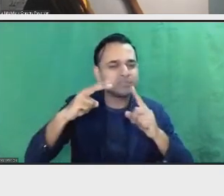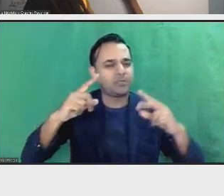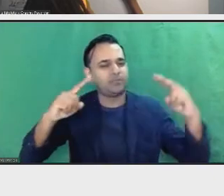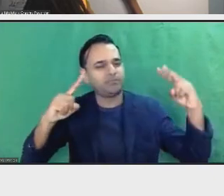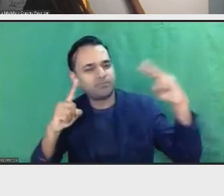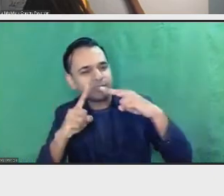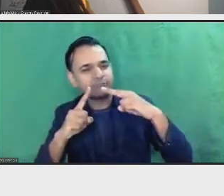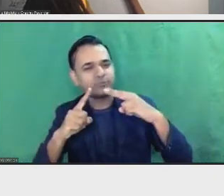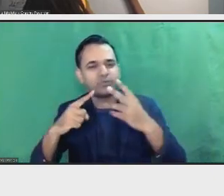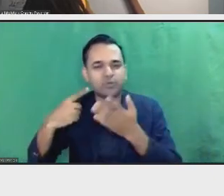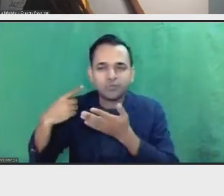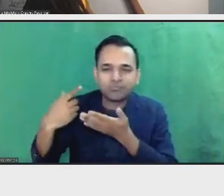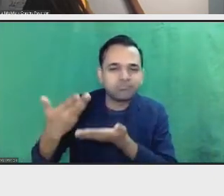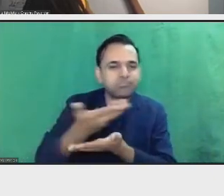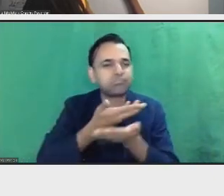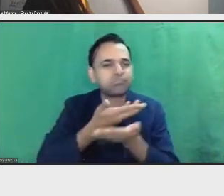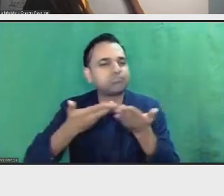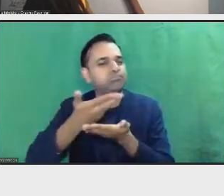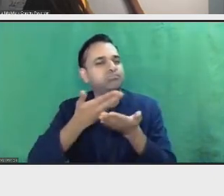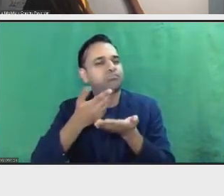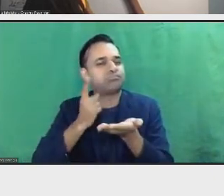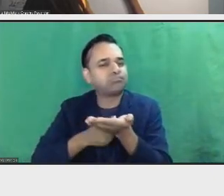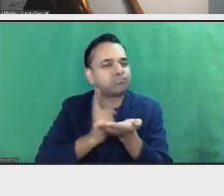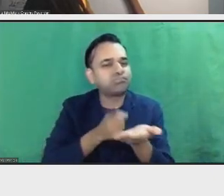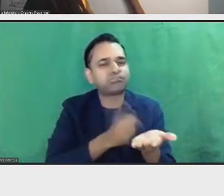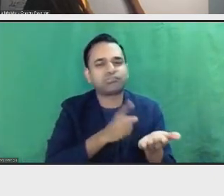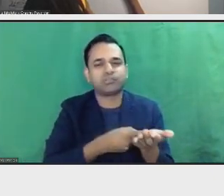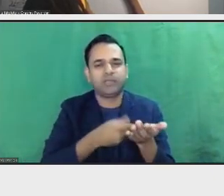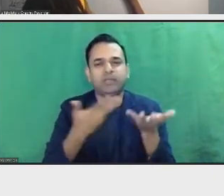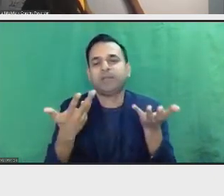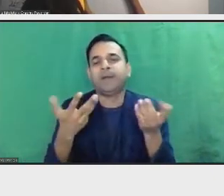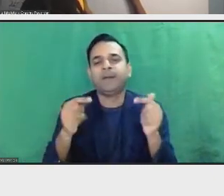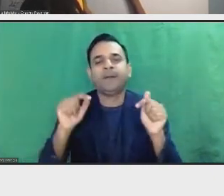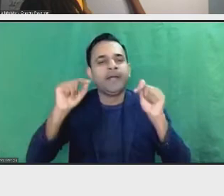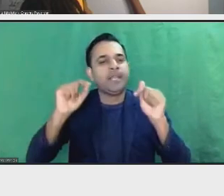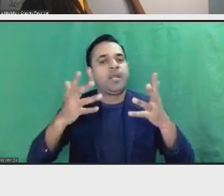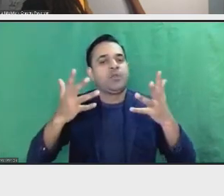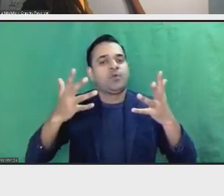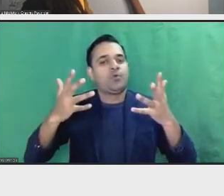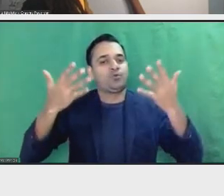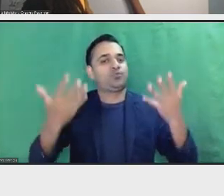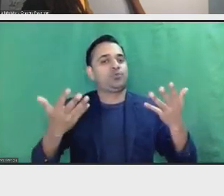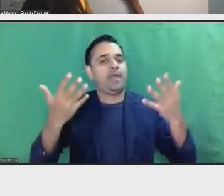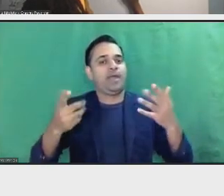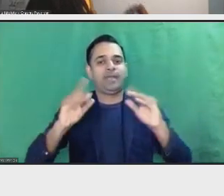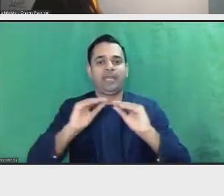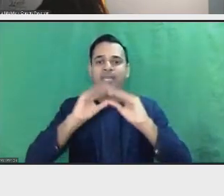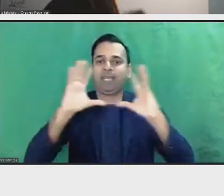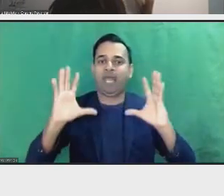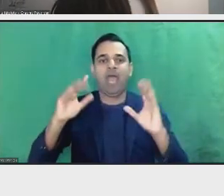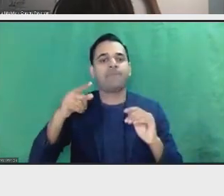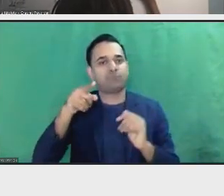had today, it is absolutely clear that women cannot be left behind or be left out of these important